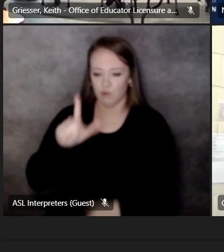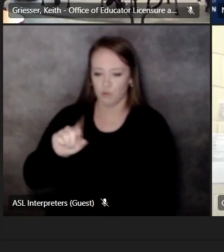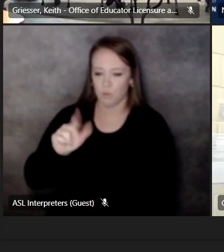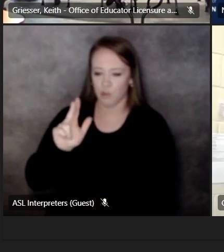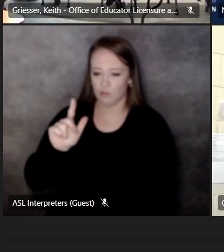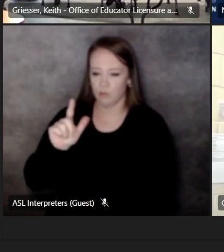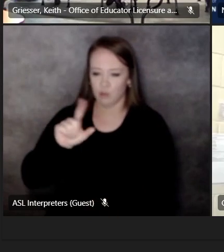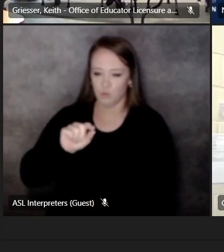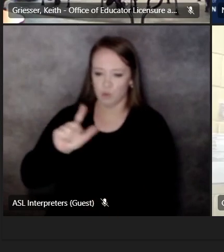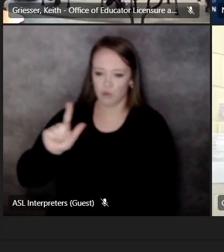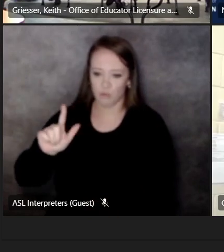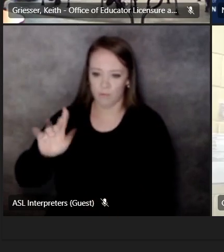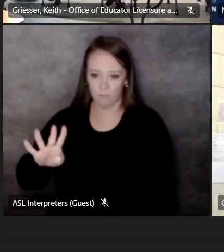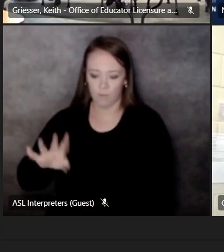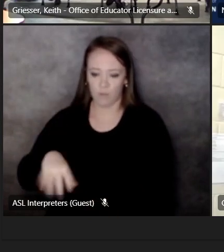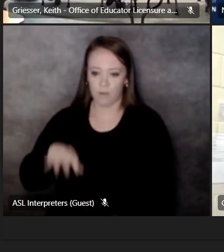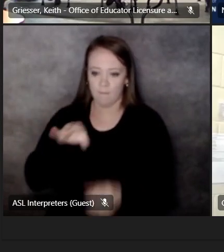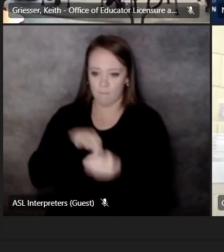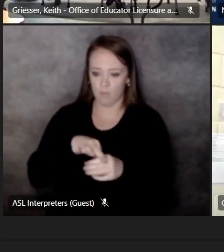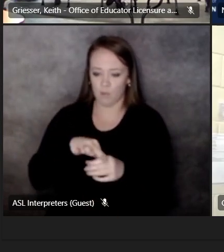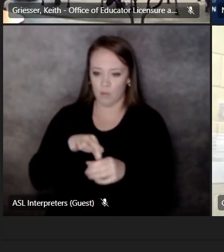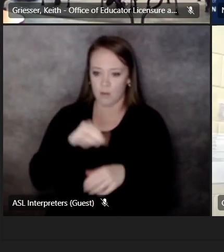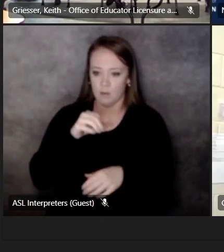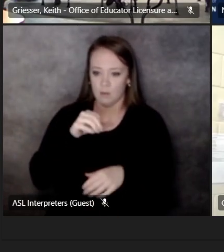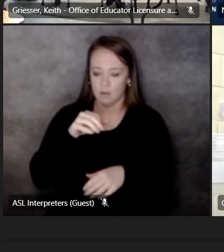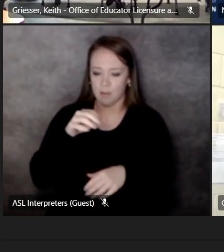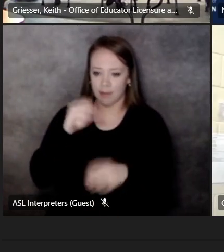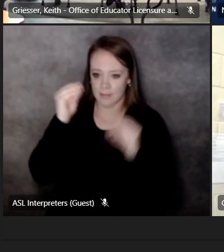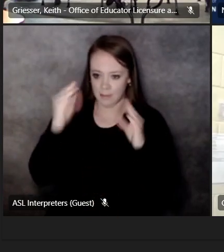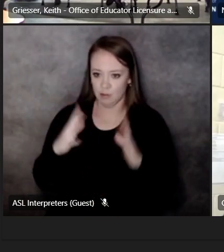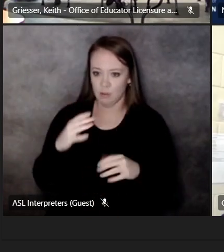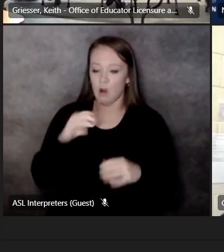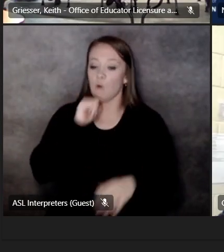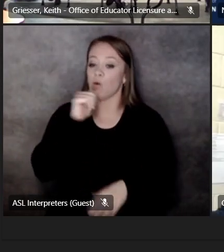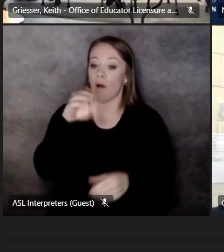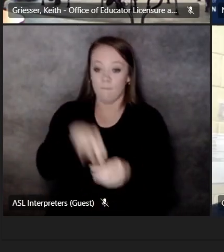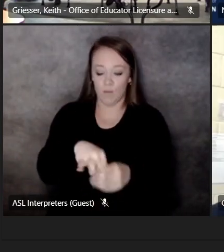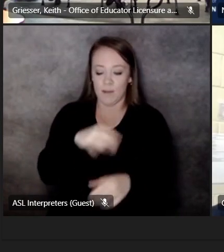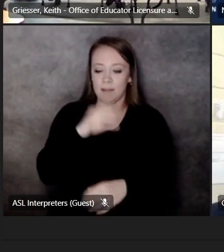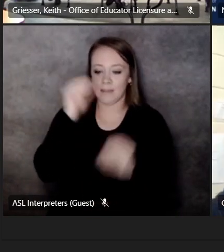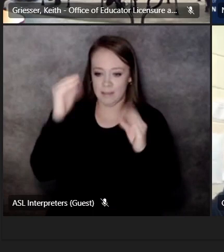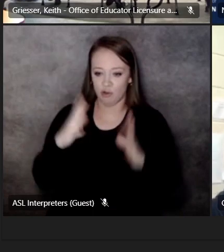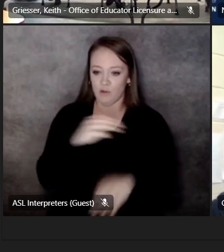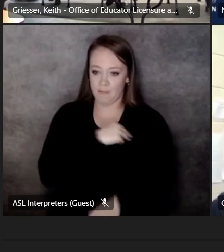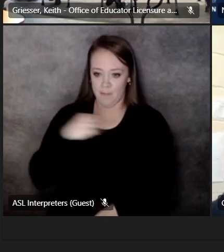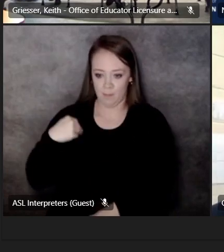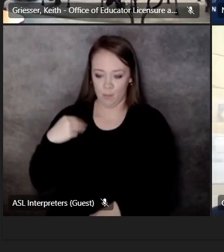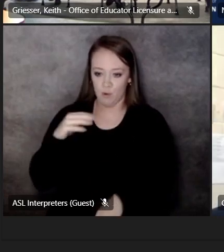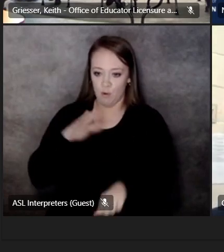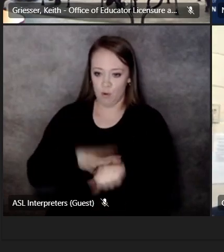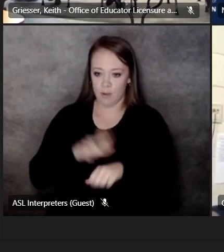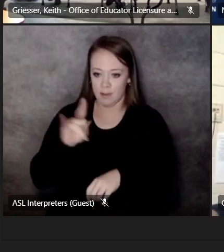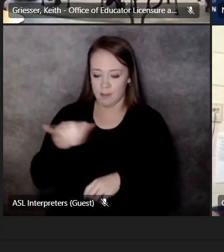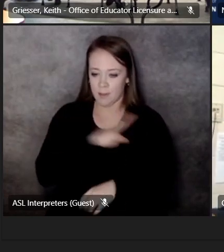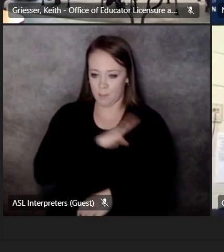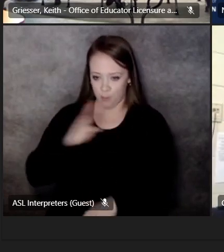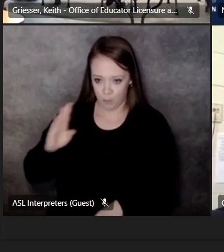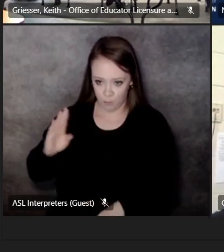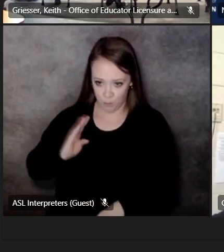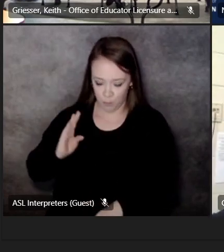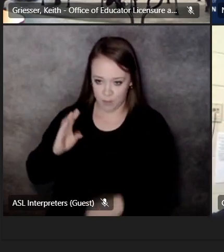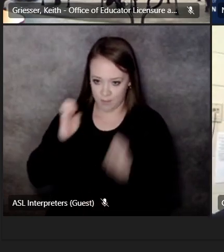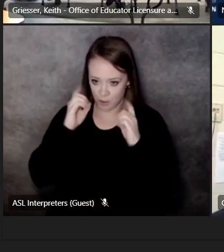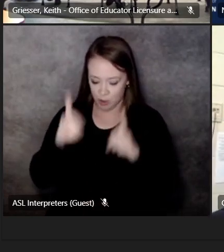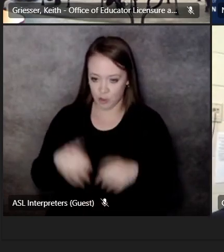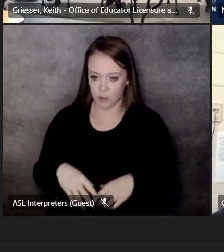2023-2024 non-voting teacher member on the Kentucky State Board of Education. As you know, we are one of few states